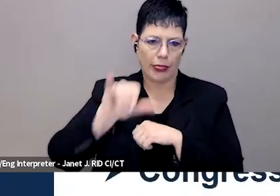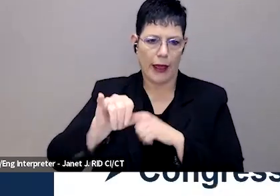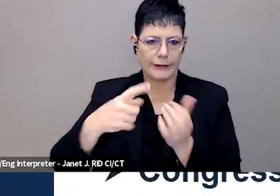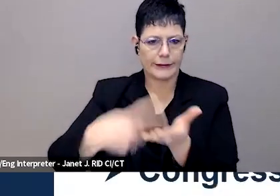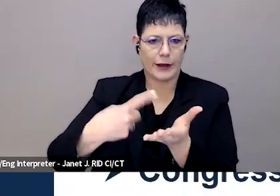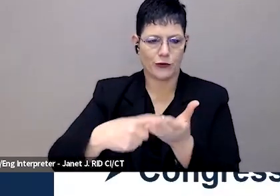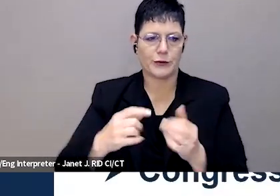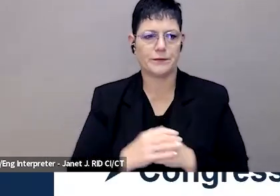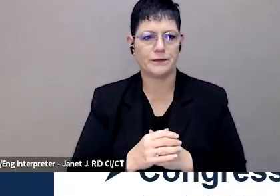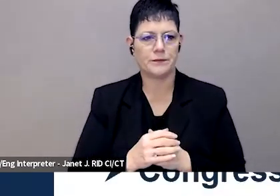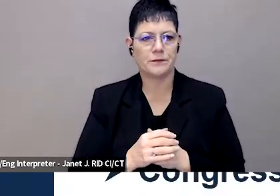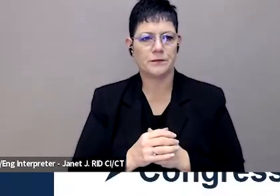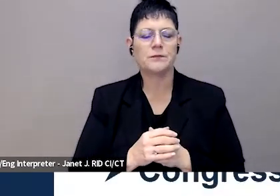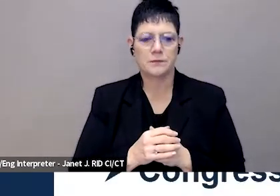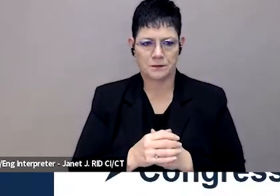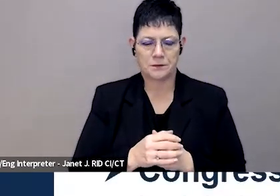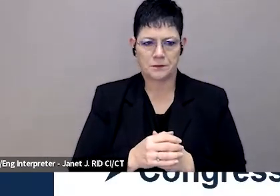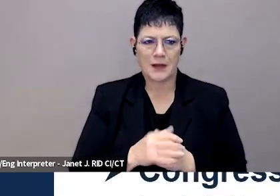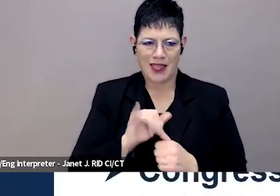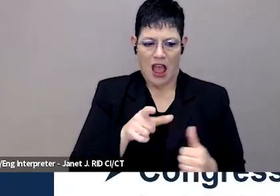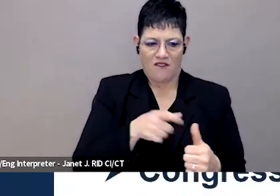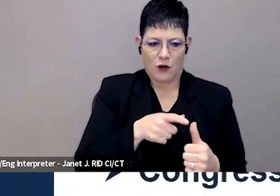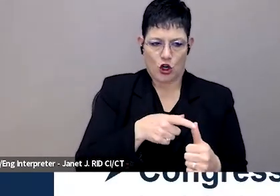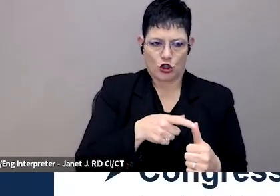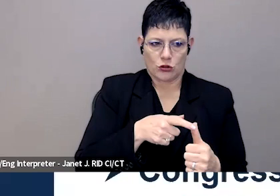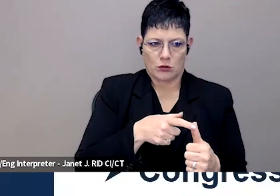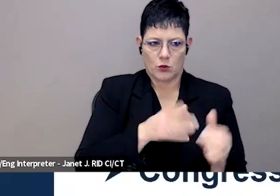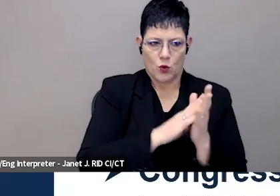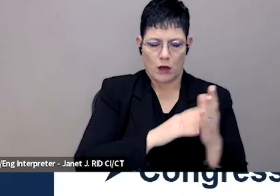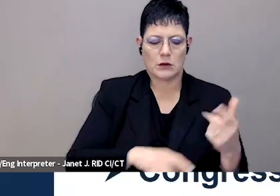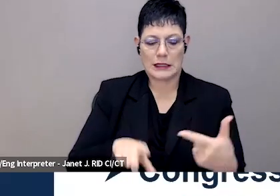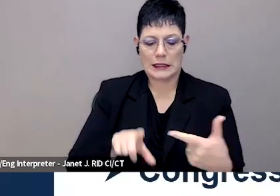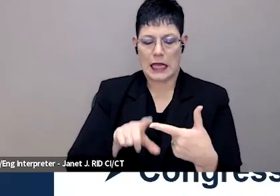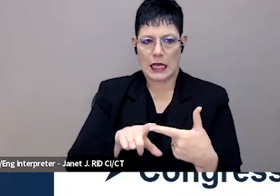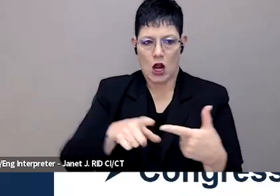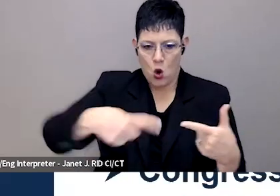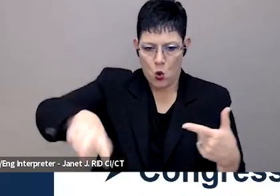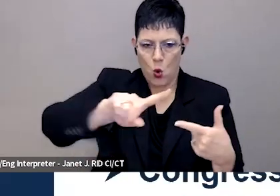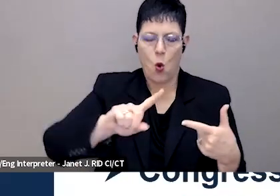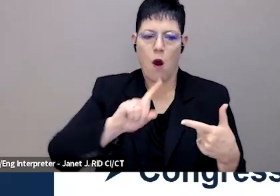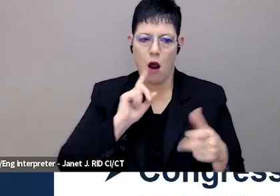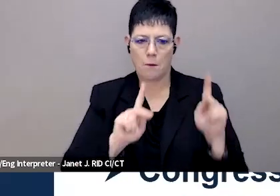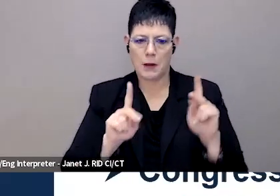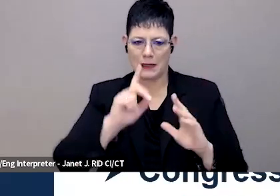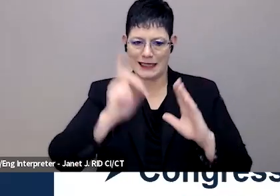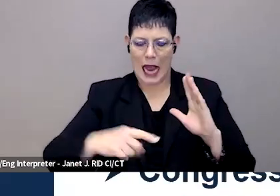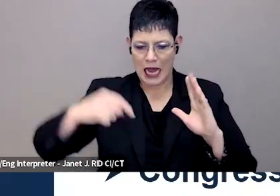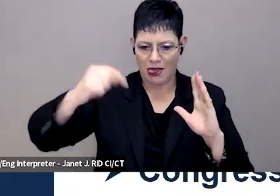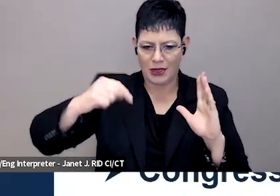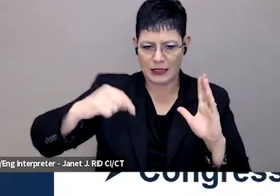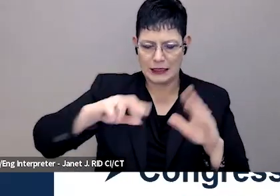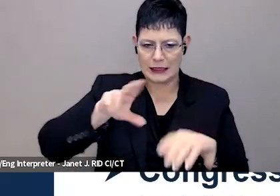And this brings us to our second pillar, the RAISE Council's leadership. All of you, you are the architects of our